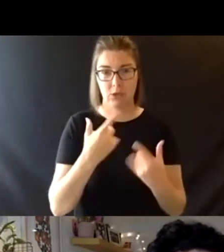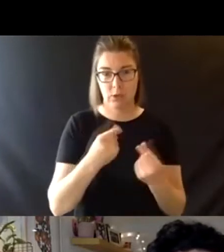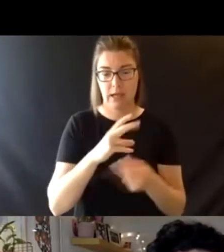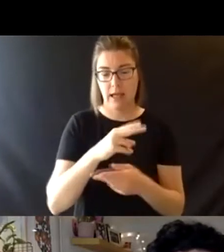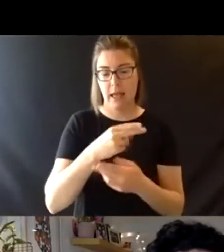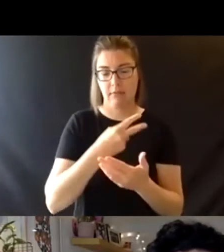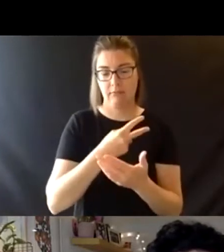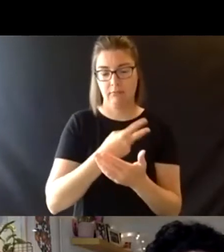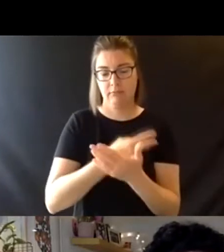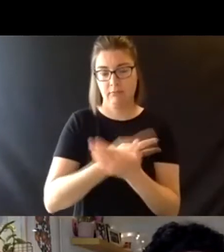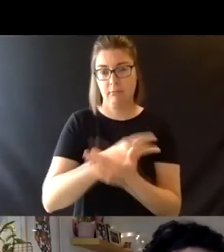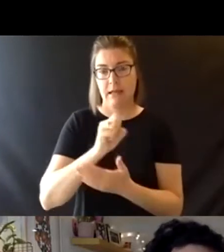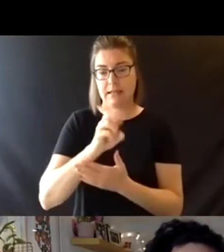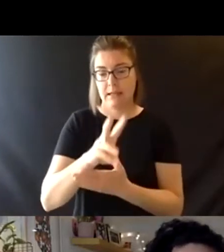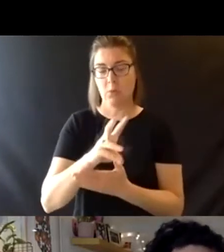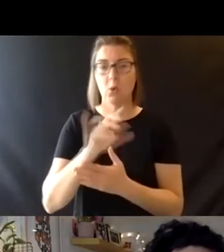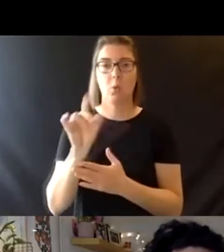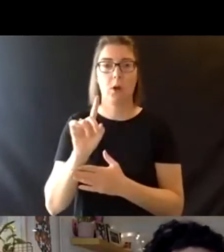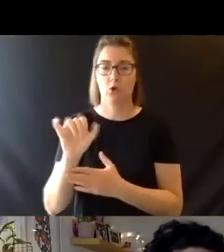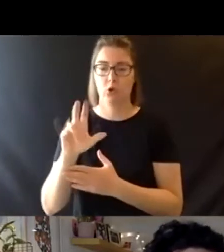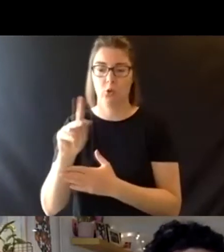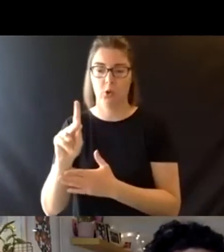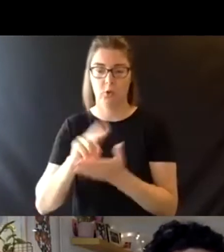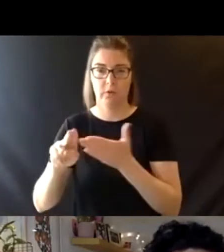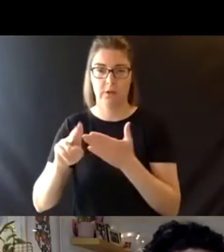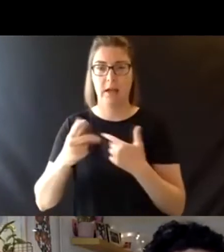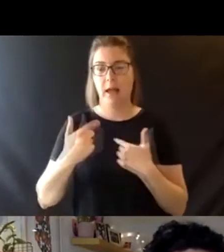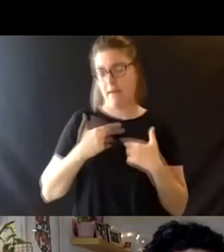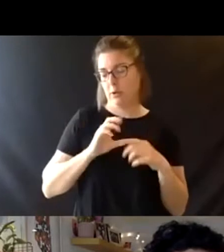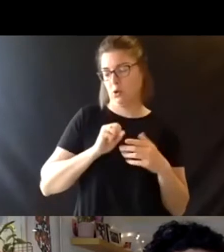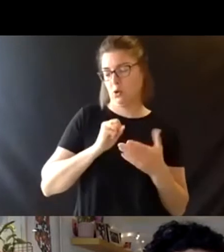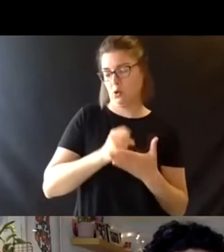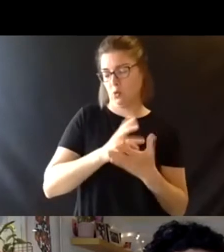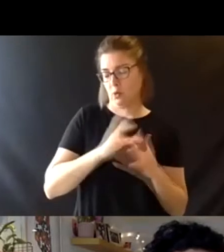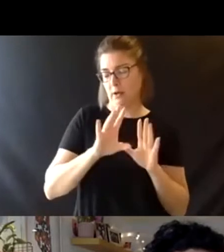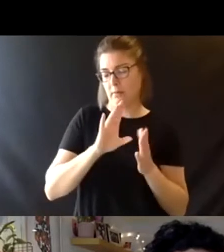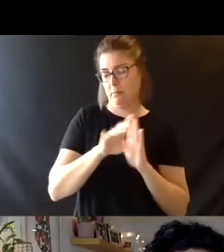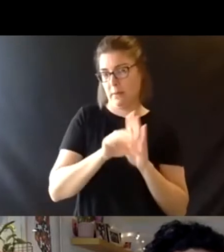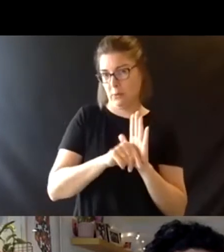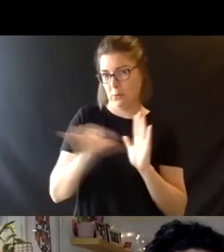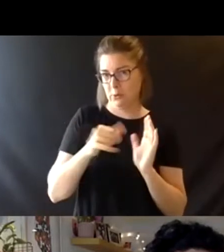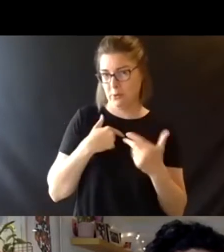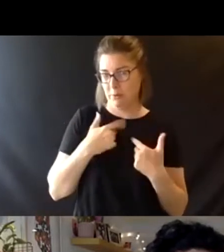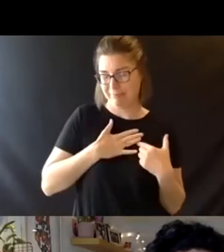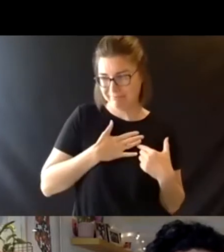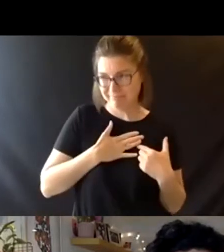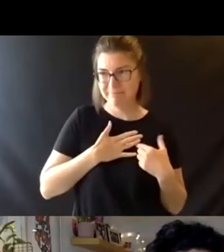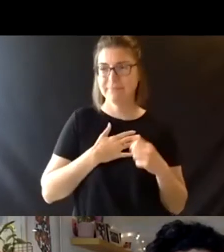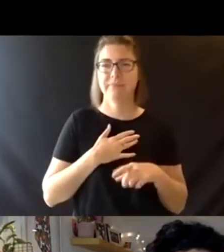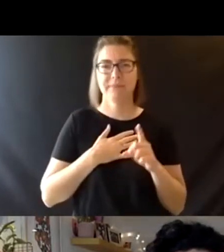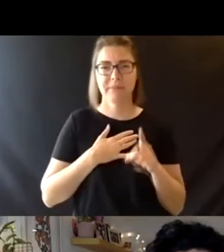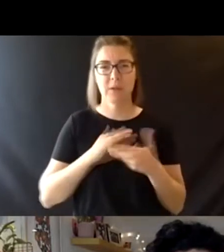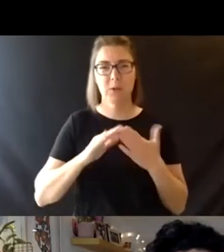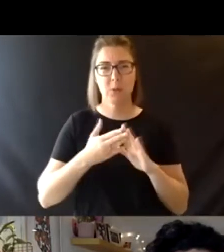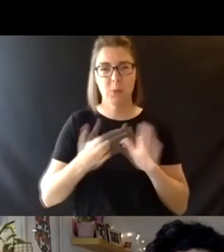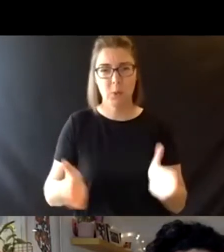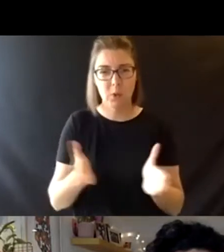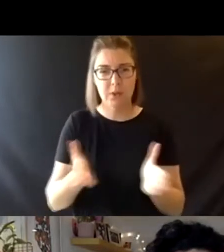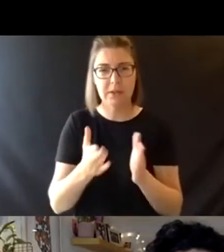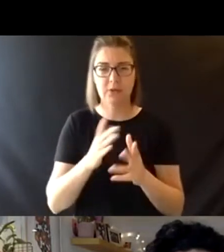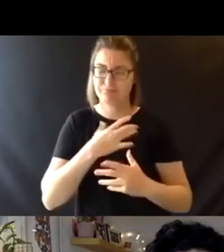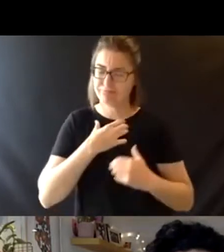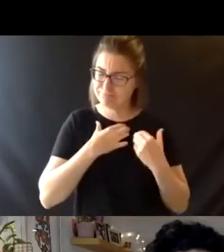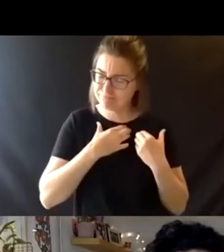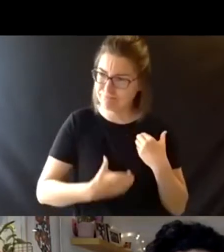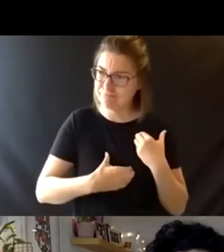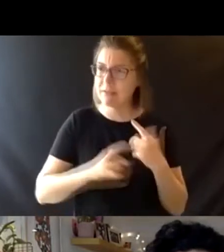MSW at York University. I also come from a social work background, so my heart is in that work. And you're a community organizer who's